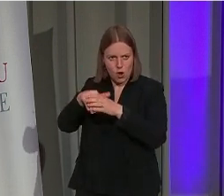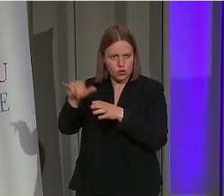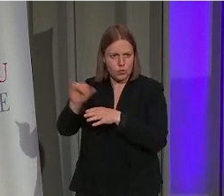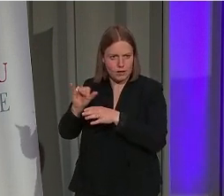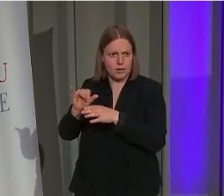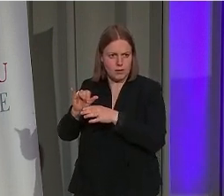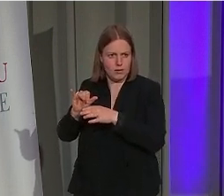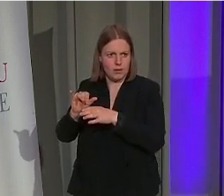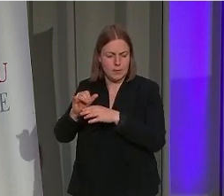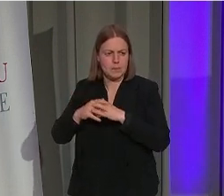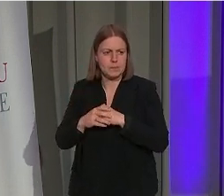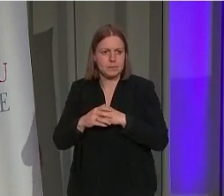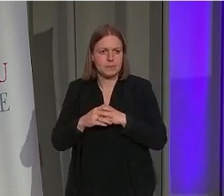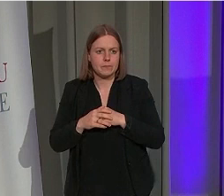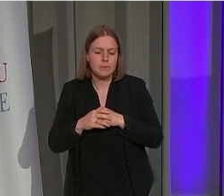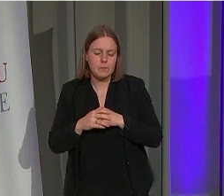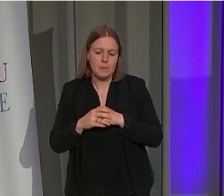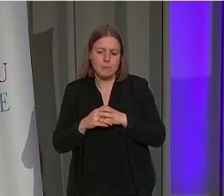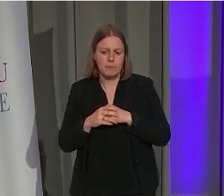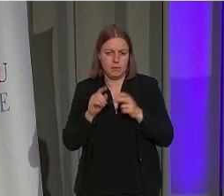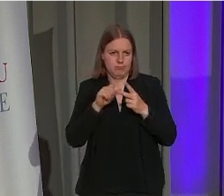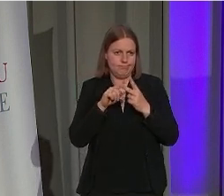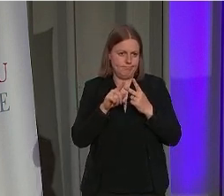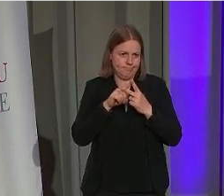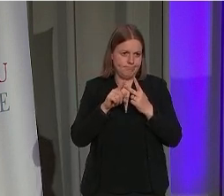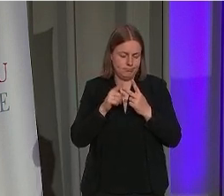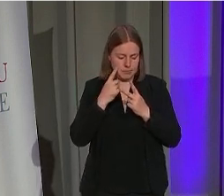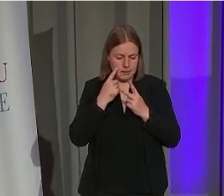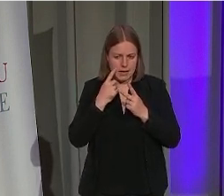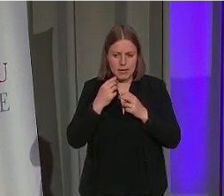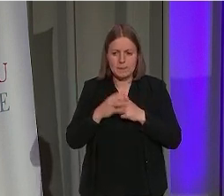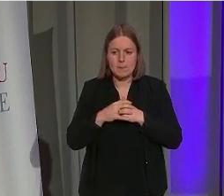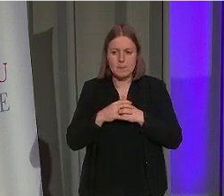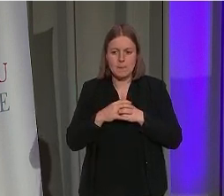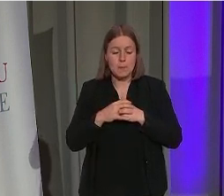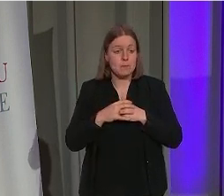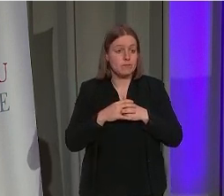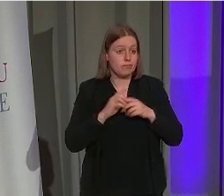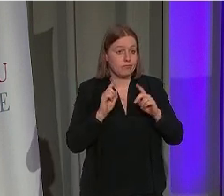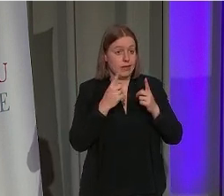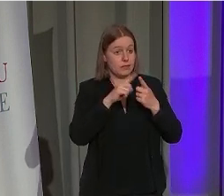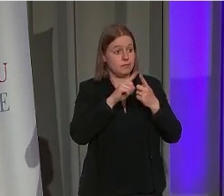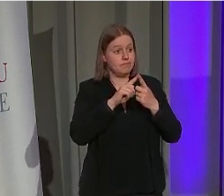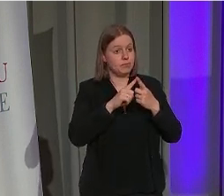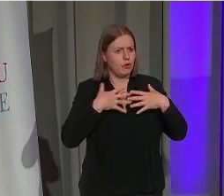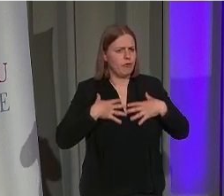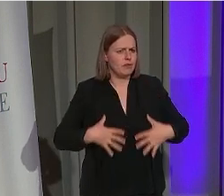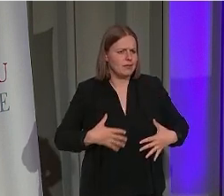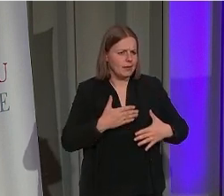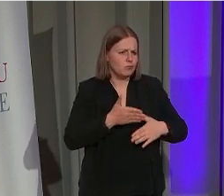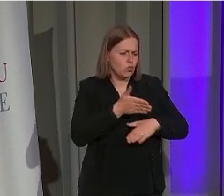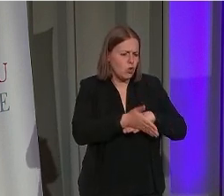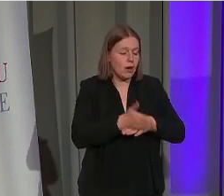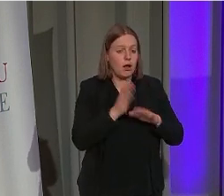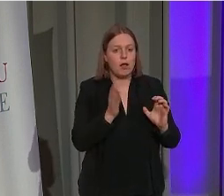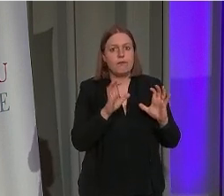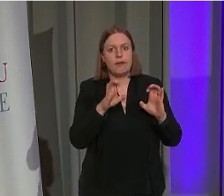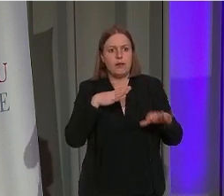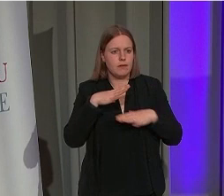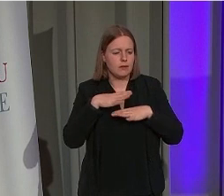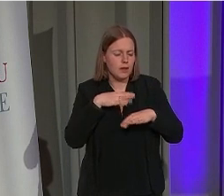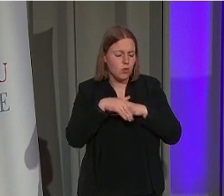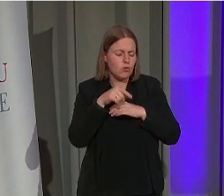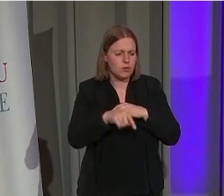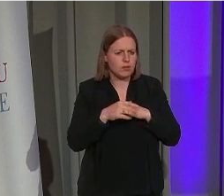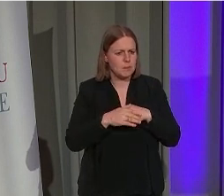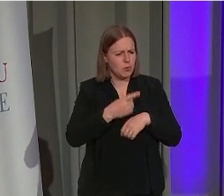the narrative of the museum exhibits and so on, the content that it should have. The physical accessibility was mentioned a couple of